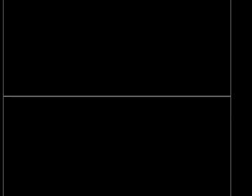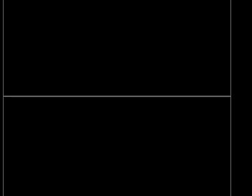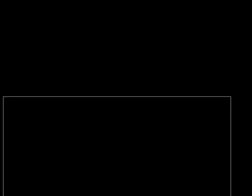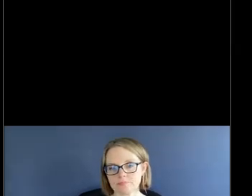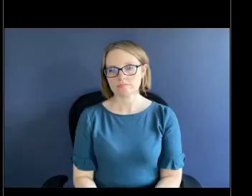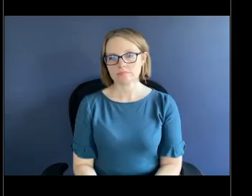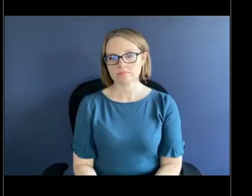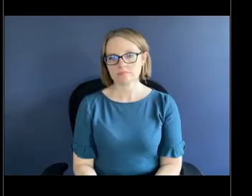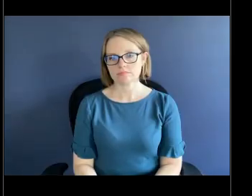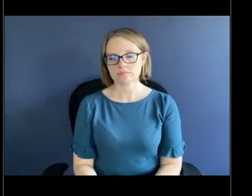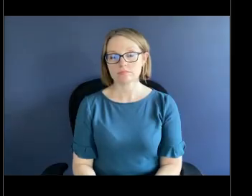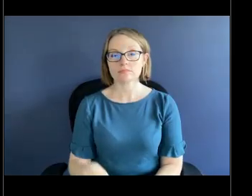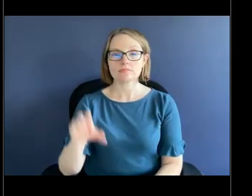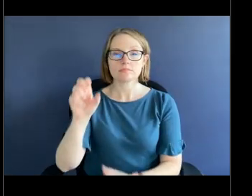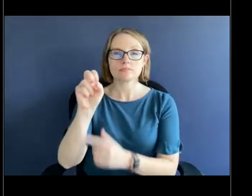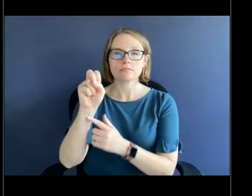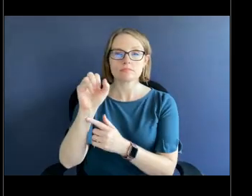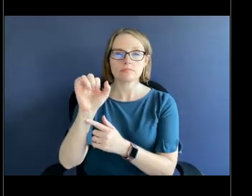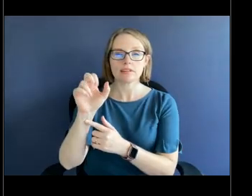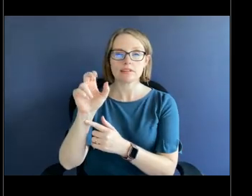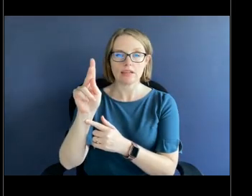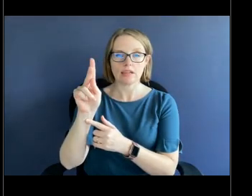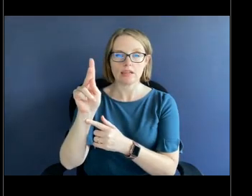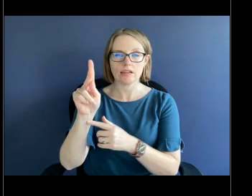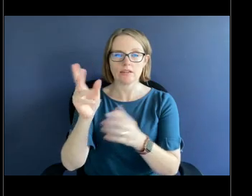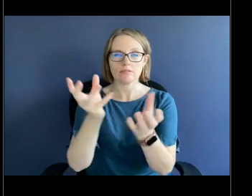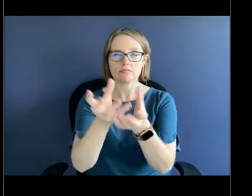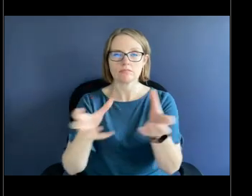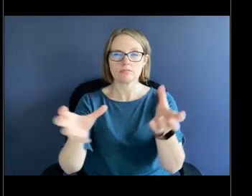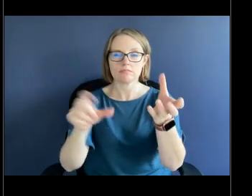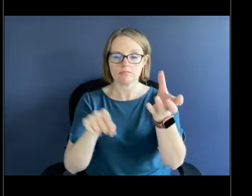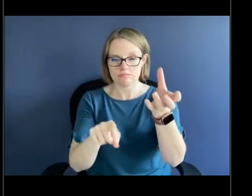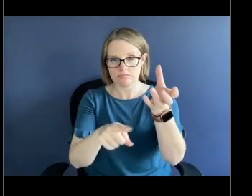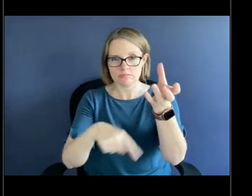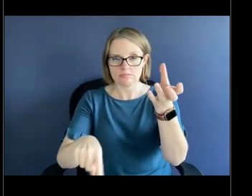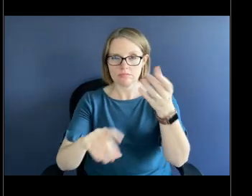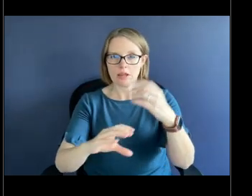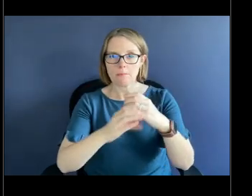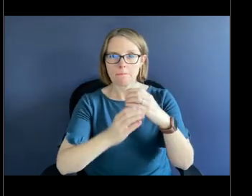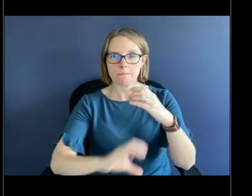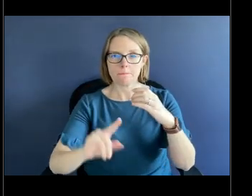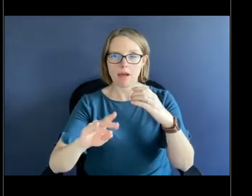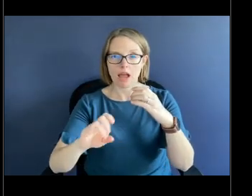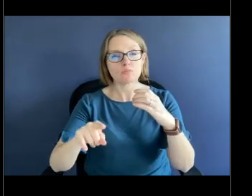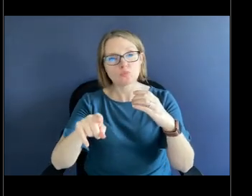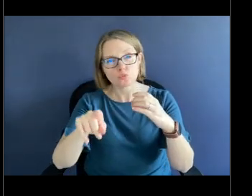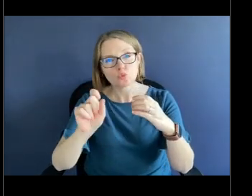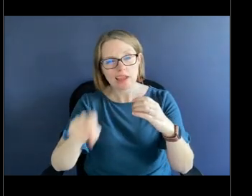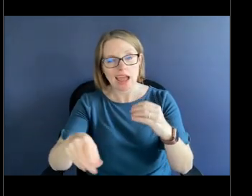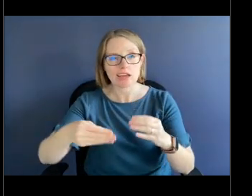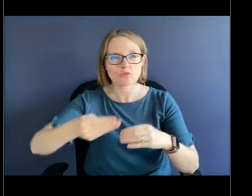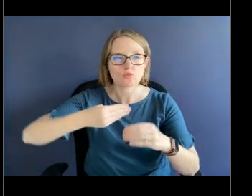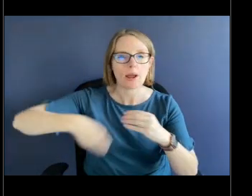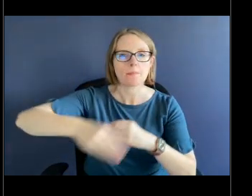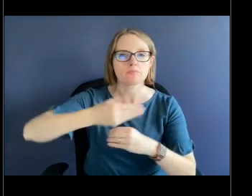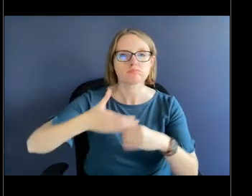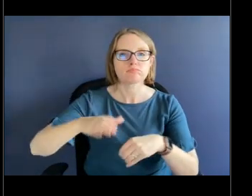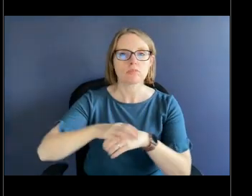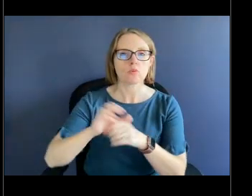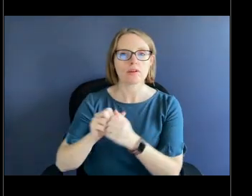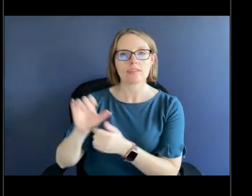Pipes at sinks may be wrapped with insulation, but the insulation must